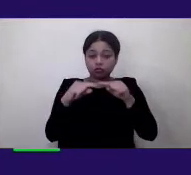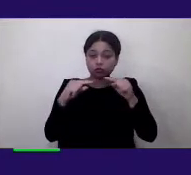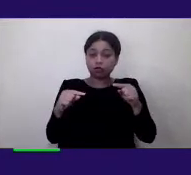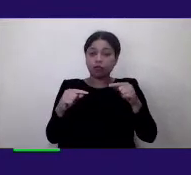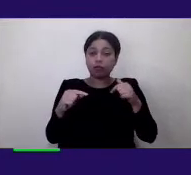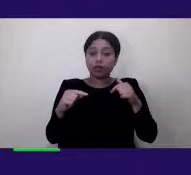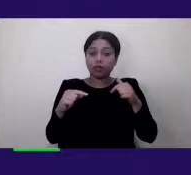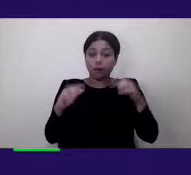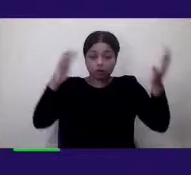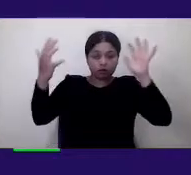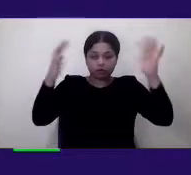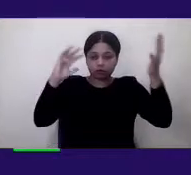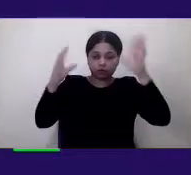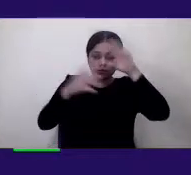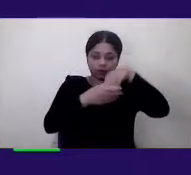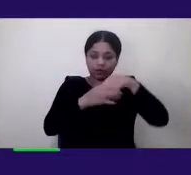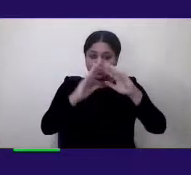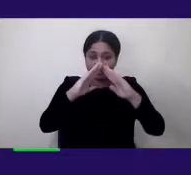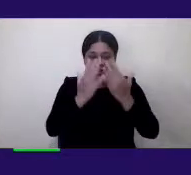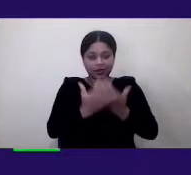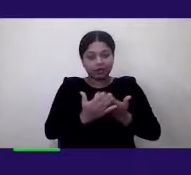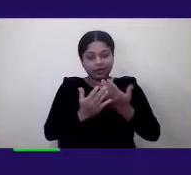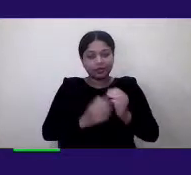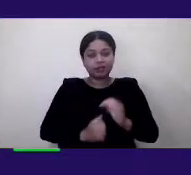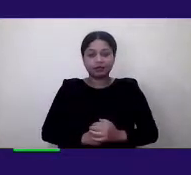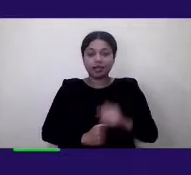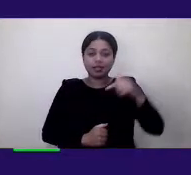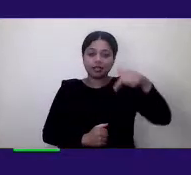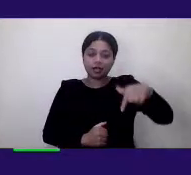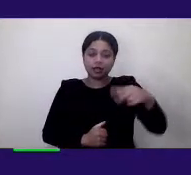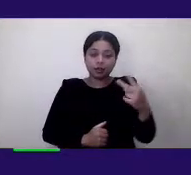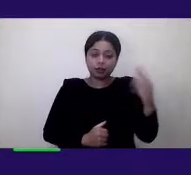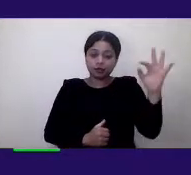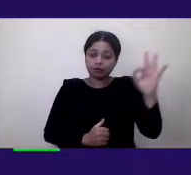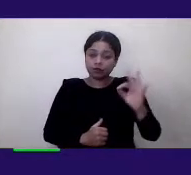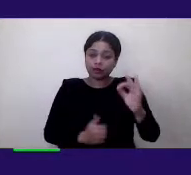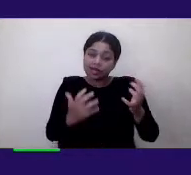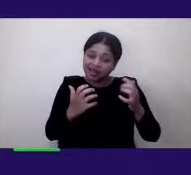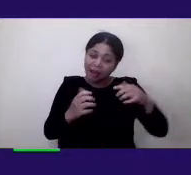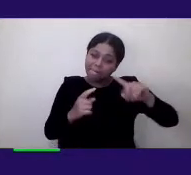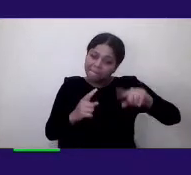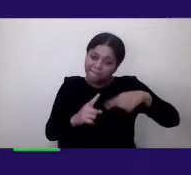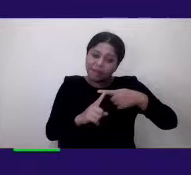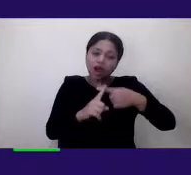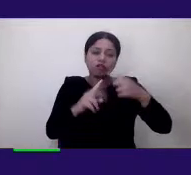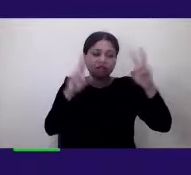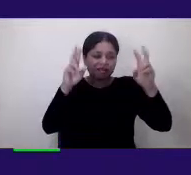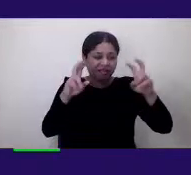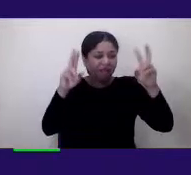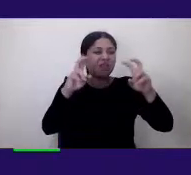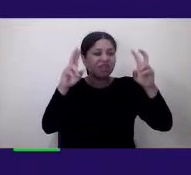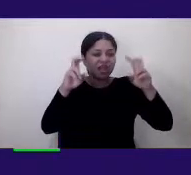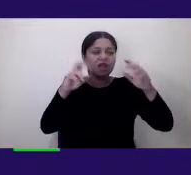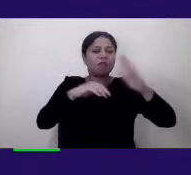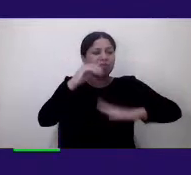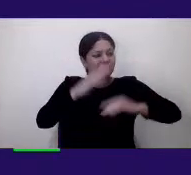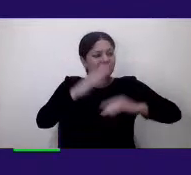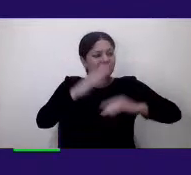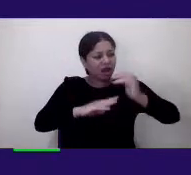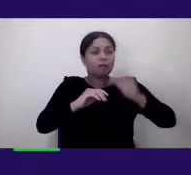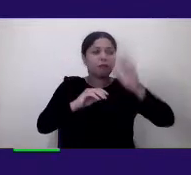and 72% wanted more climate change related topics, particularly in their English